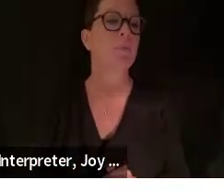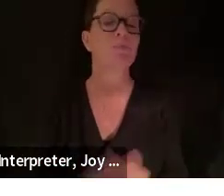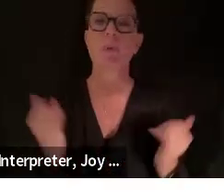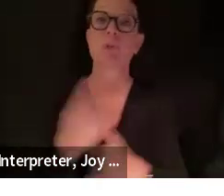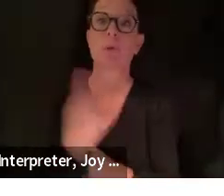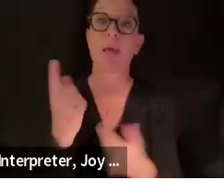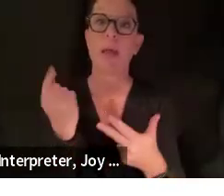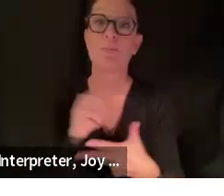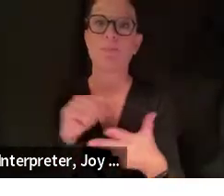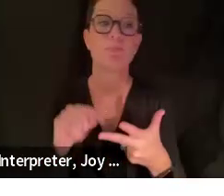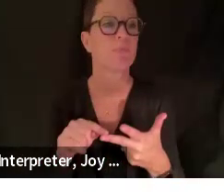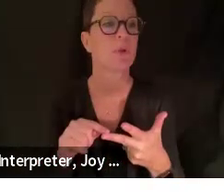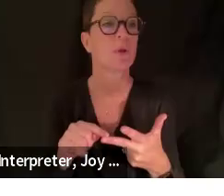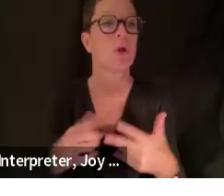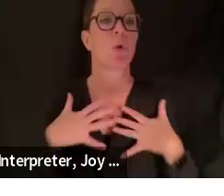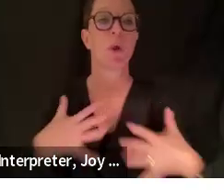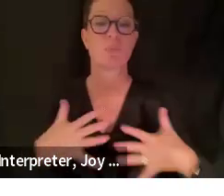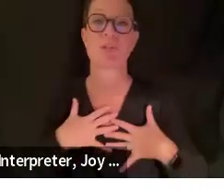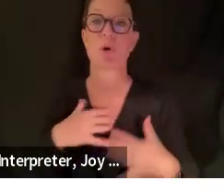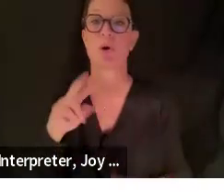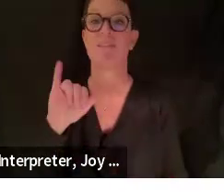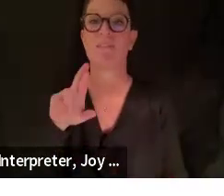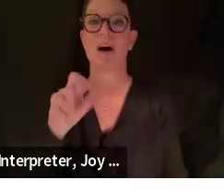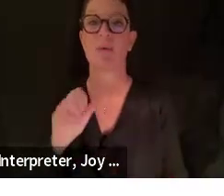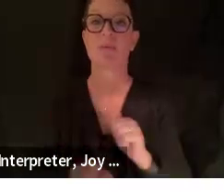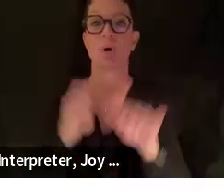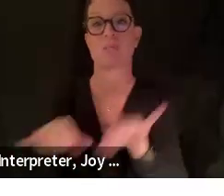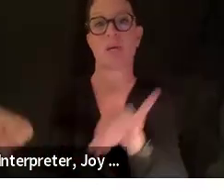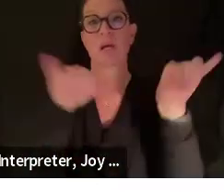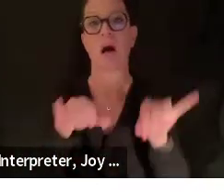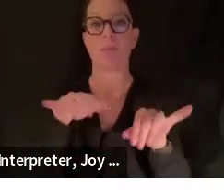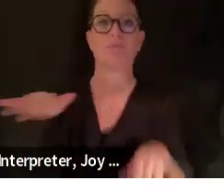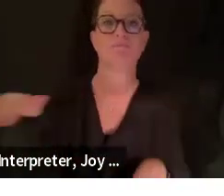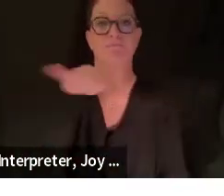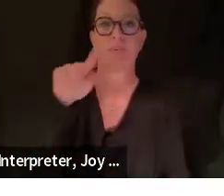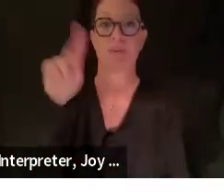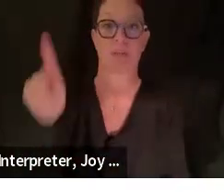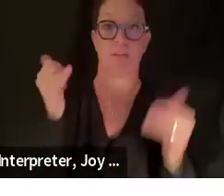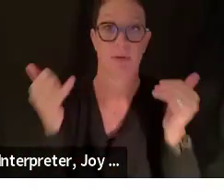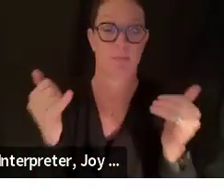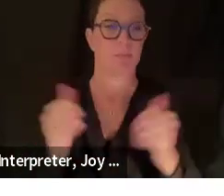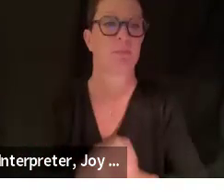so today, we will discuss the respiratory viruses most common in Philadelphia this season.